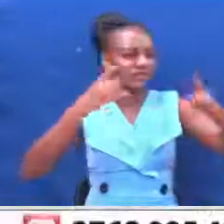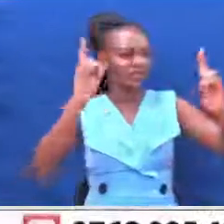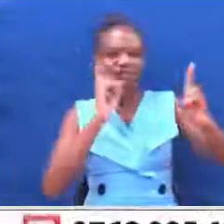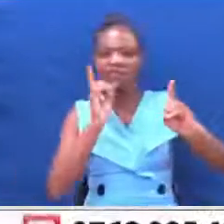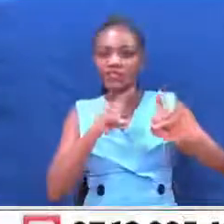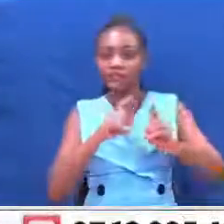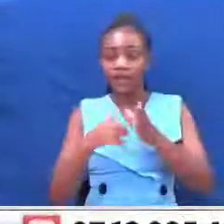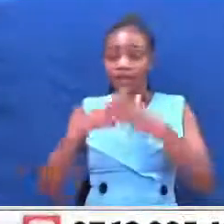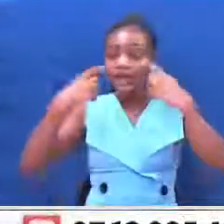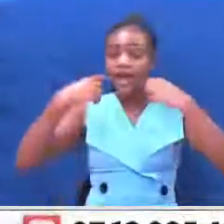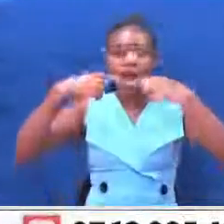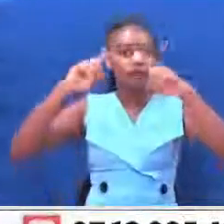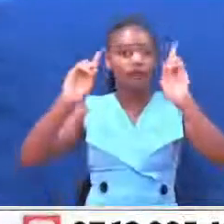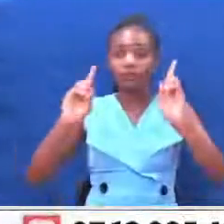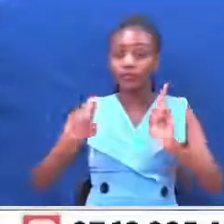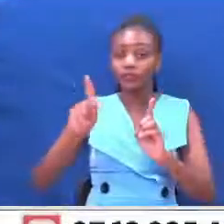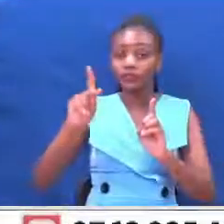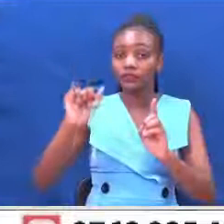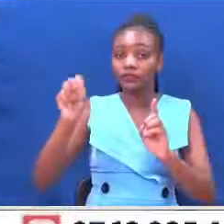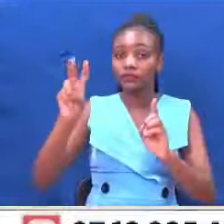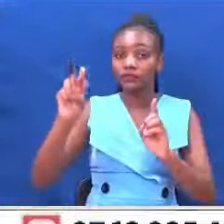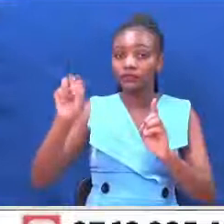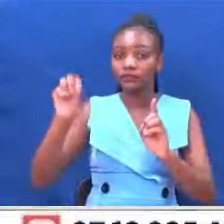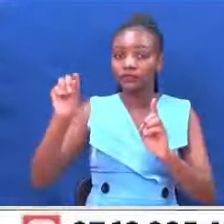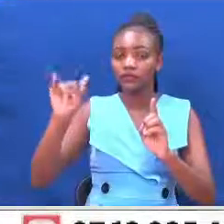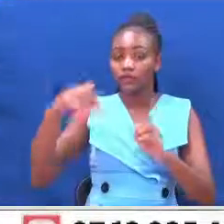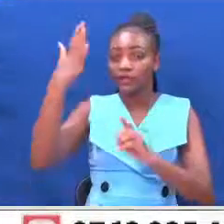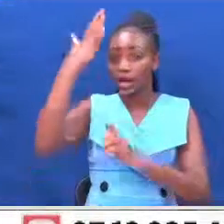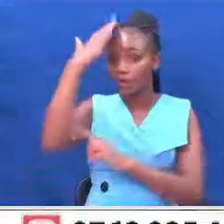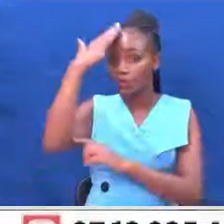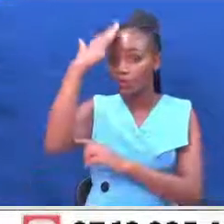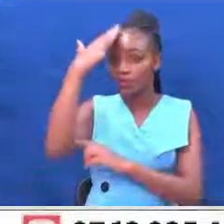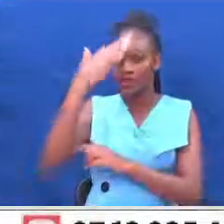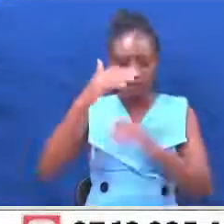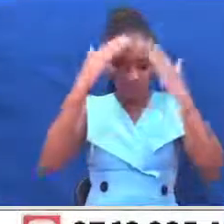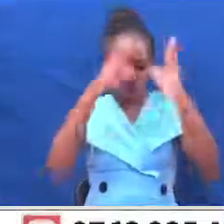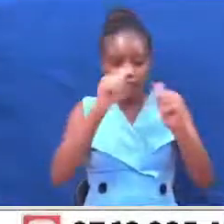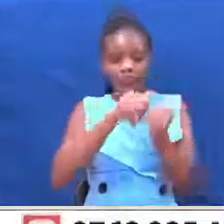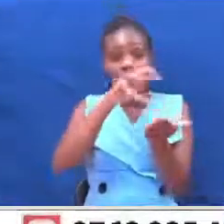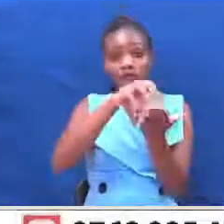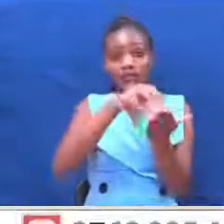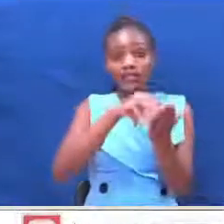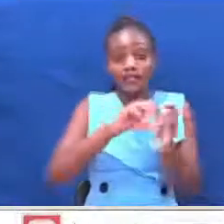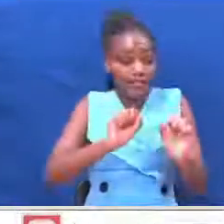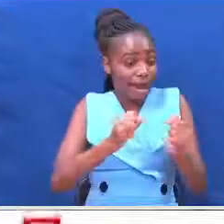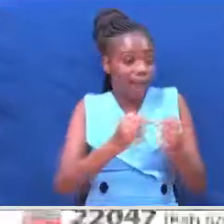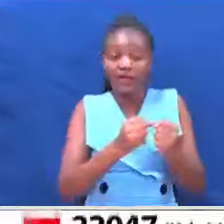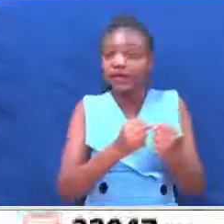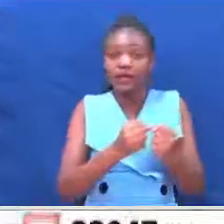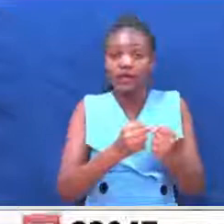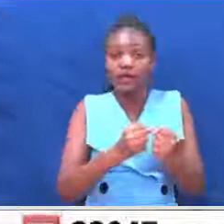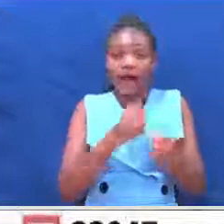The announcement of the Director of Criminal Investigations, George Kinoti, on Monday to revive the trial cases of those involved in the